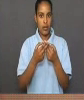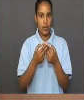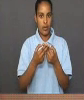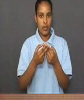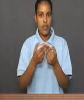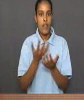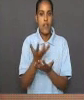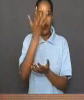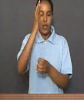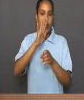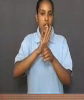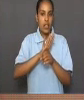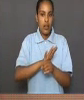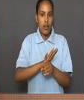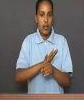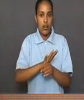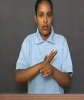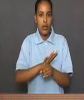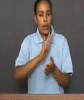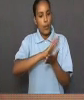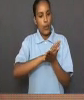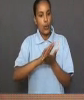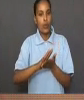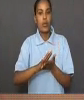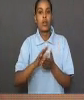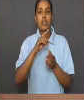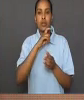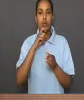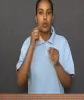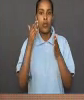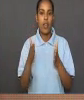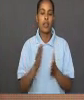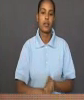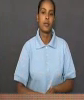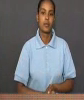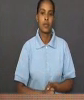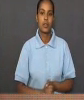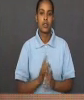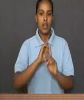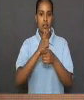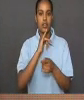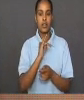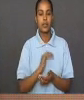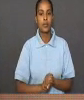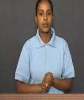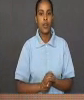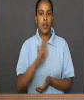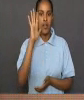the vapor pressure of the pure solvent. The answer is